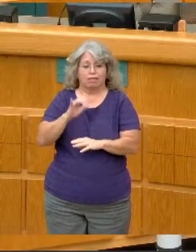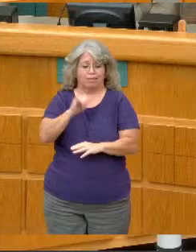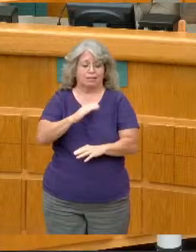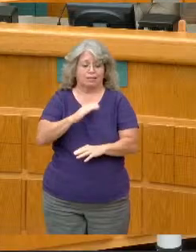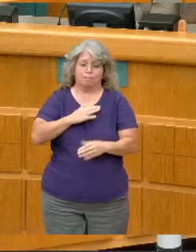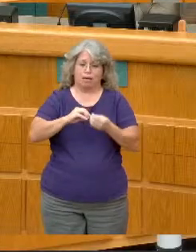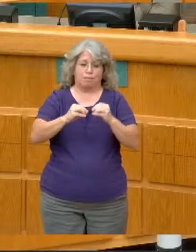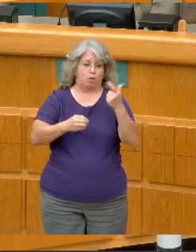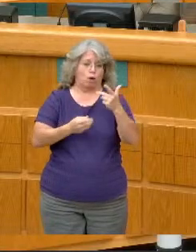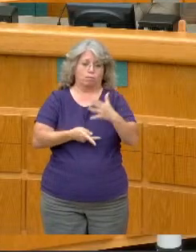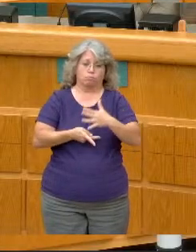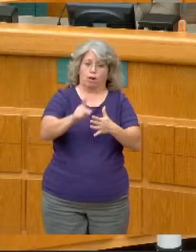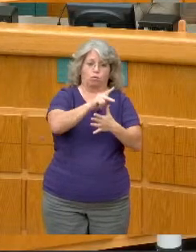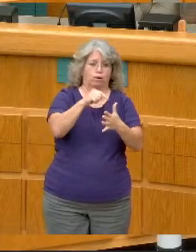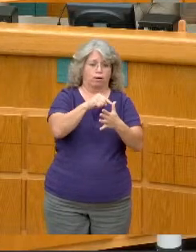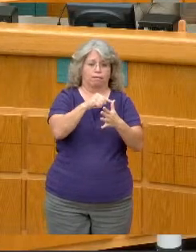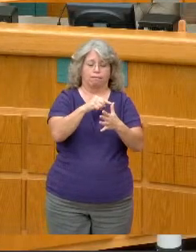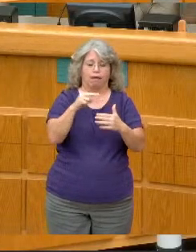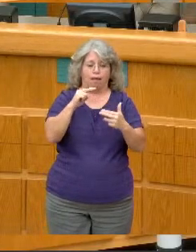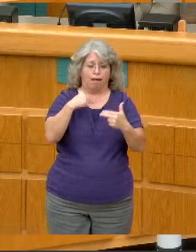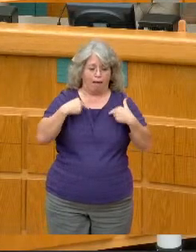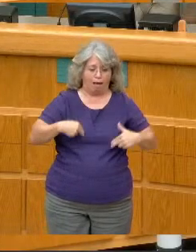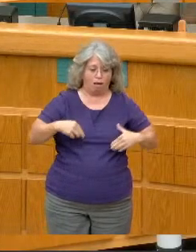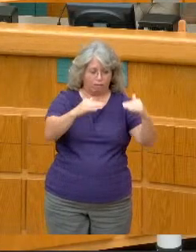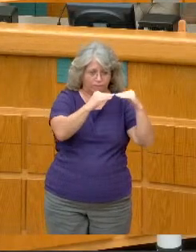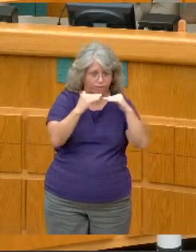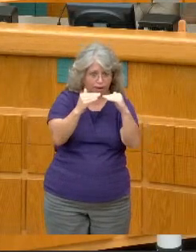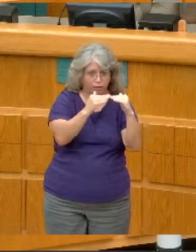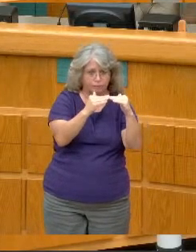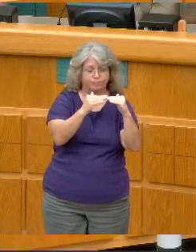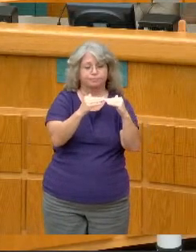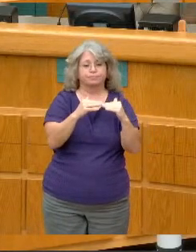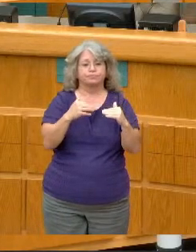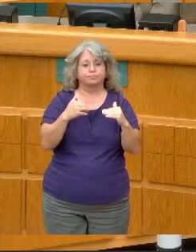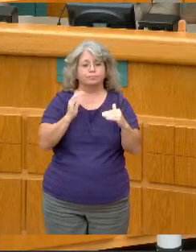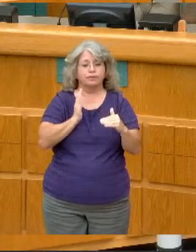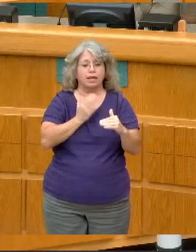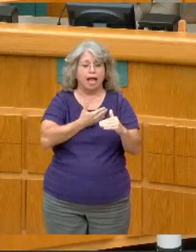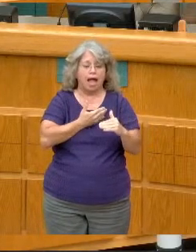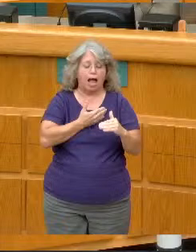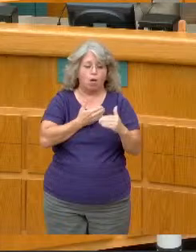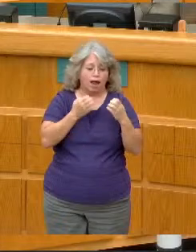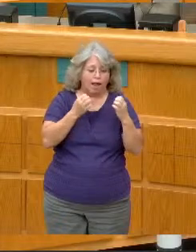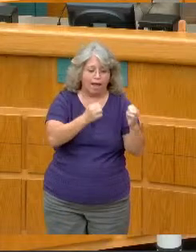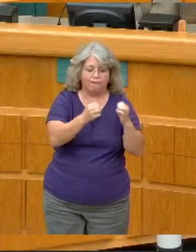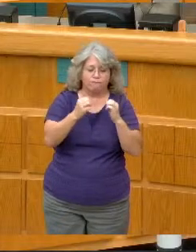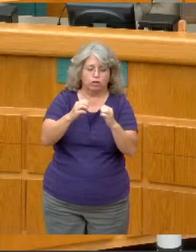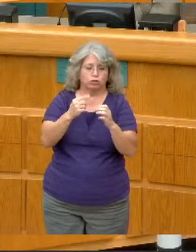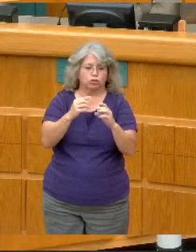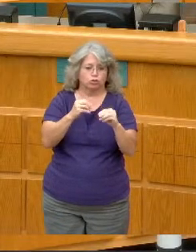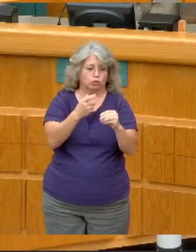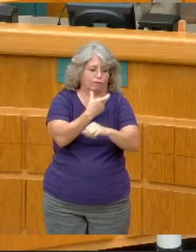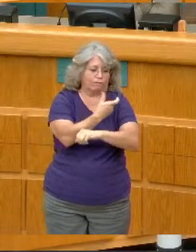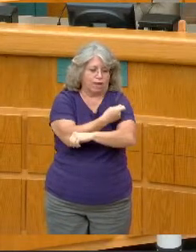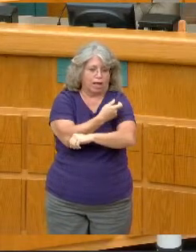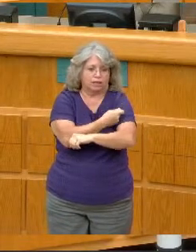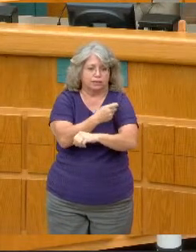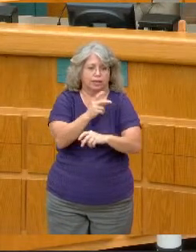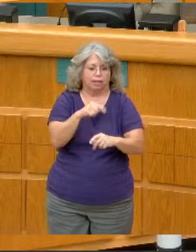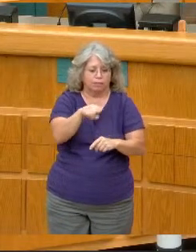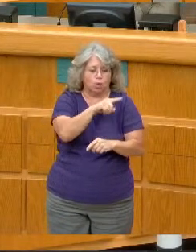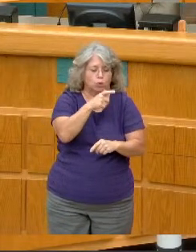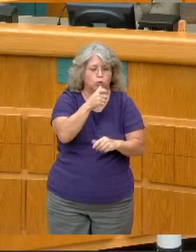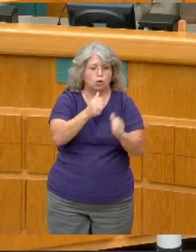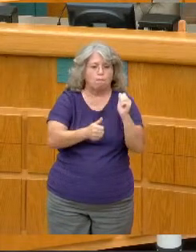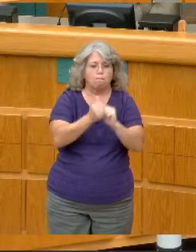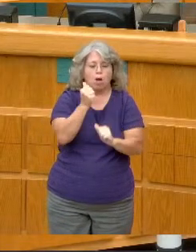pre-existing conditions, and from the start, health equity has been my priority number 1. Our investing in